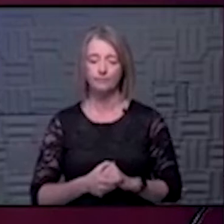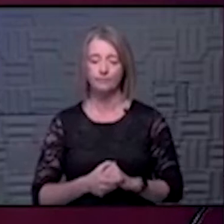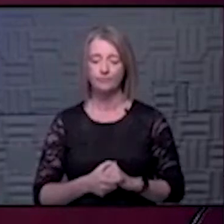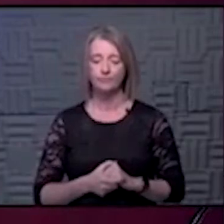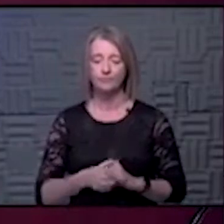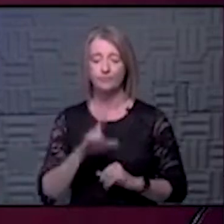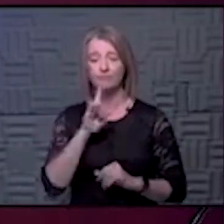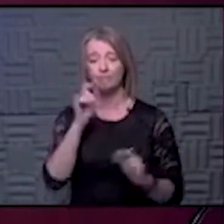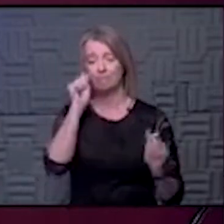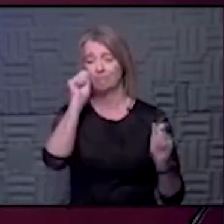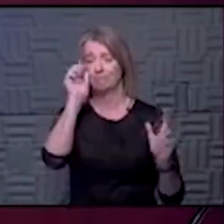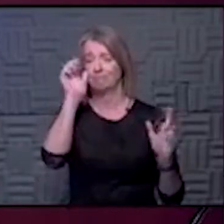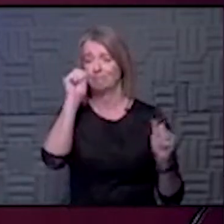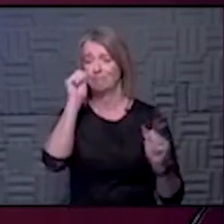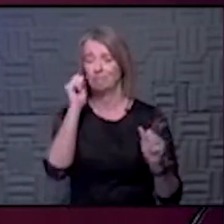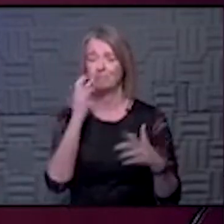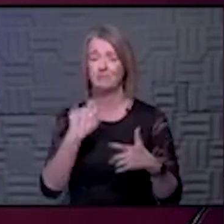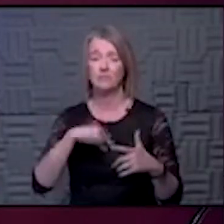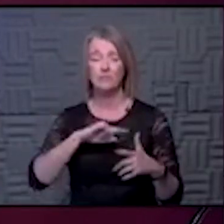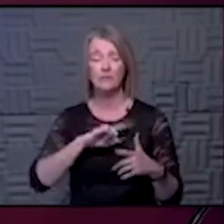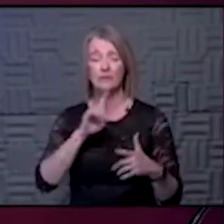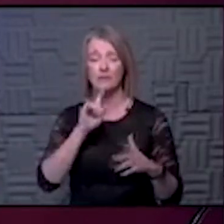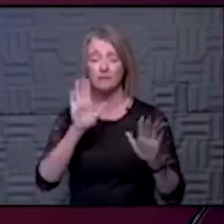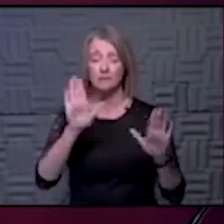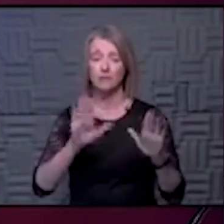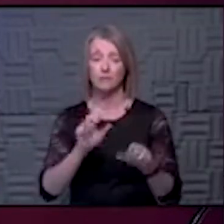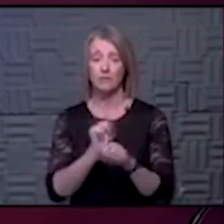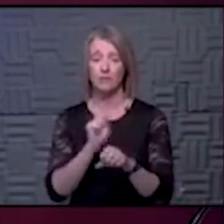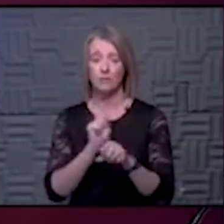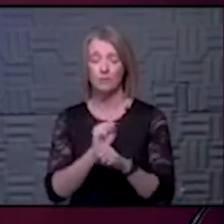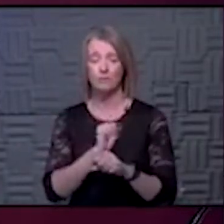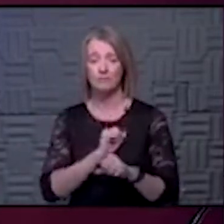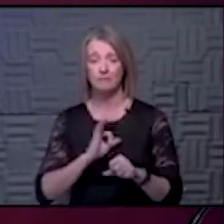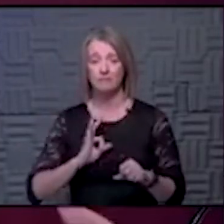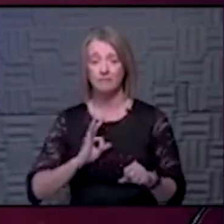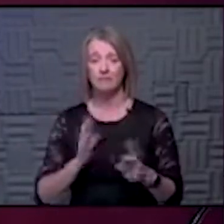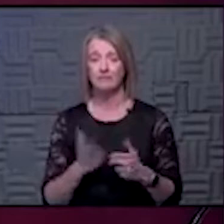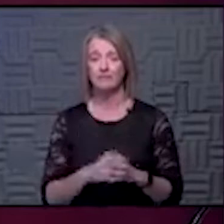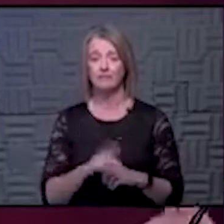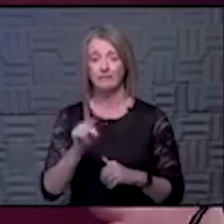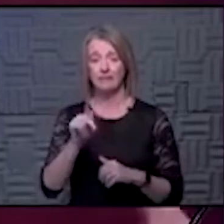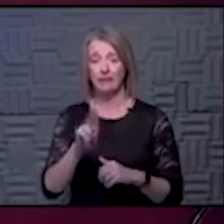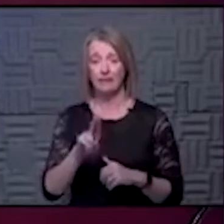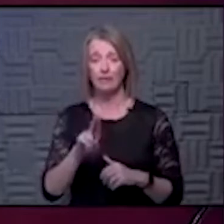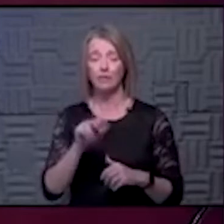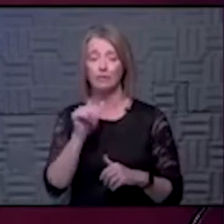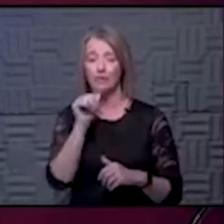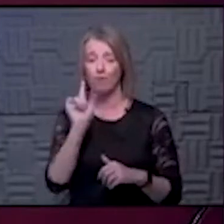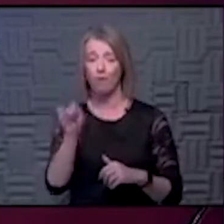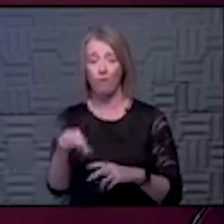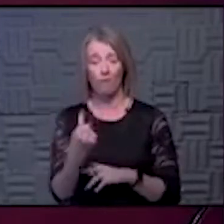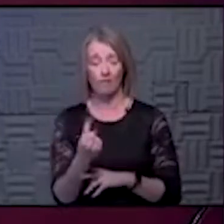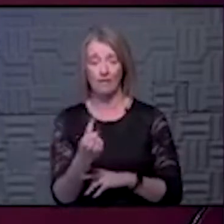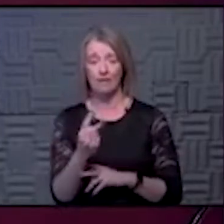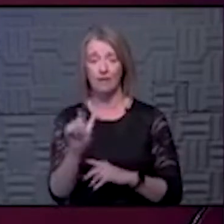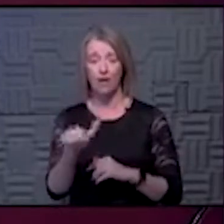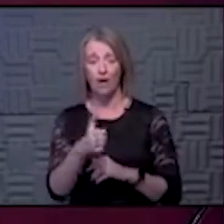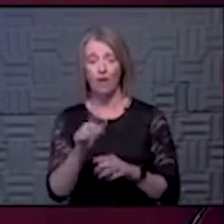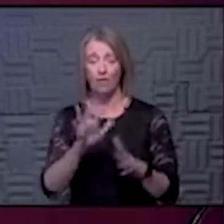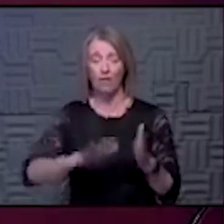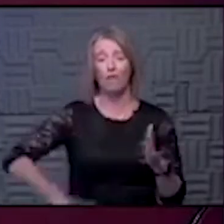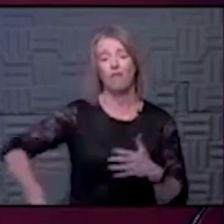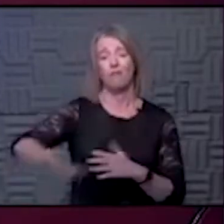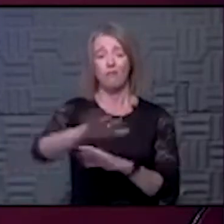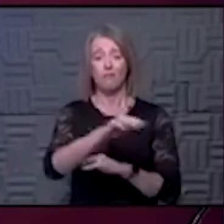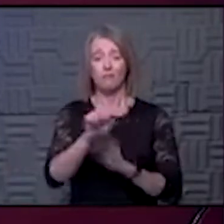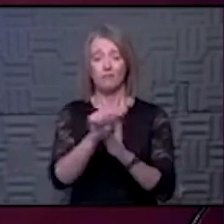it's the amazing part that we have so many wonderful employers, KU, but not only that, but all the other employers around the state